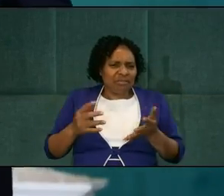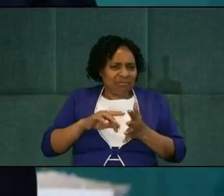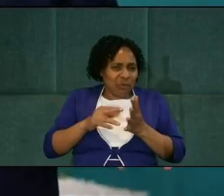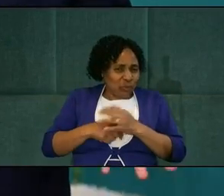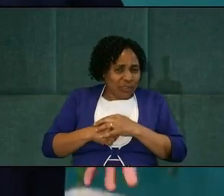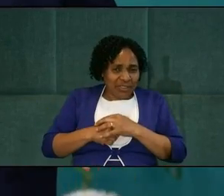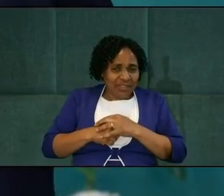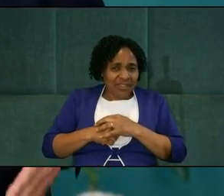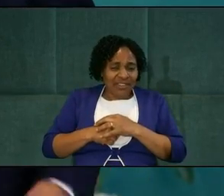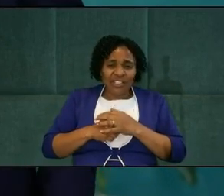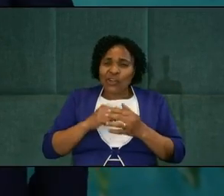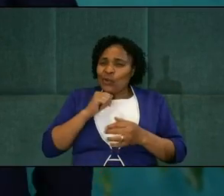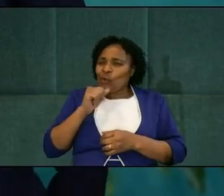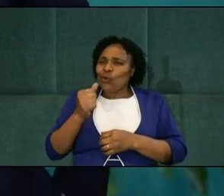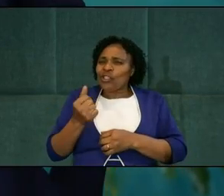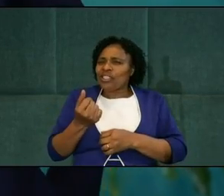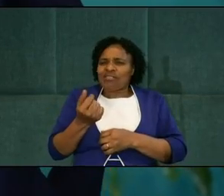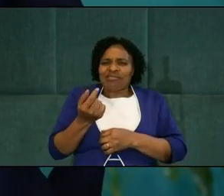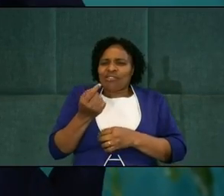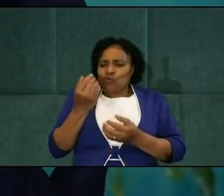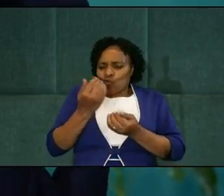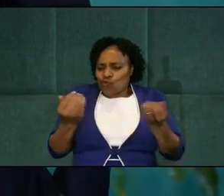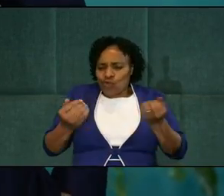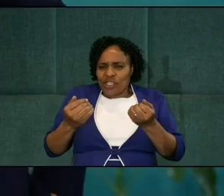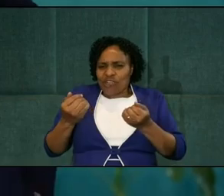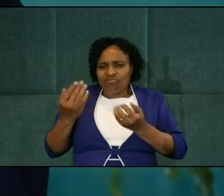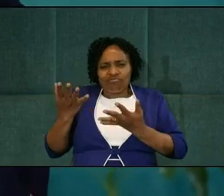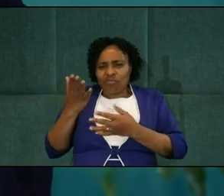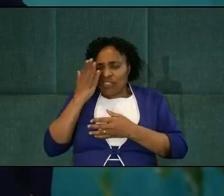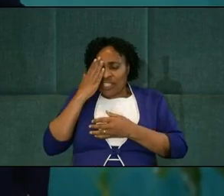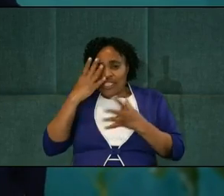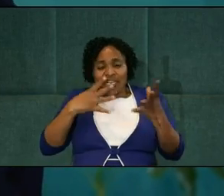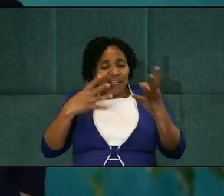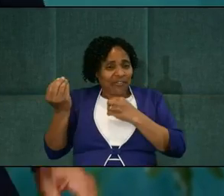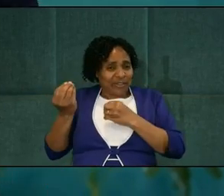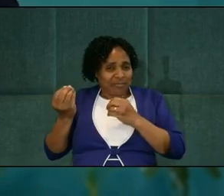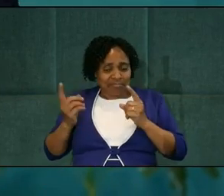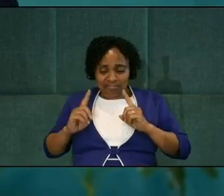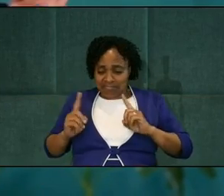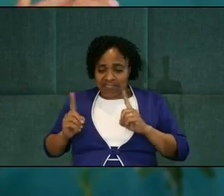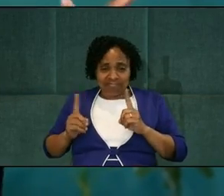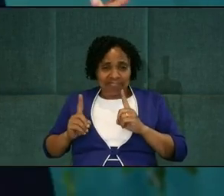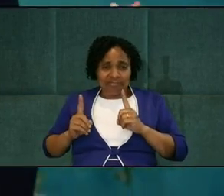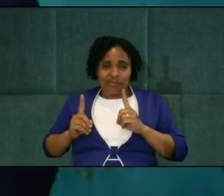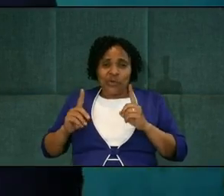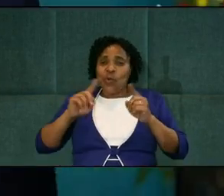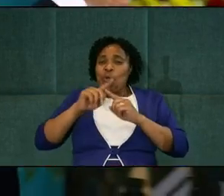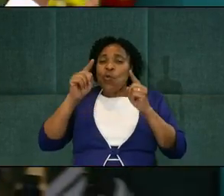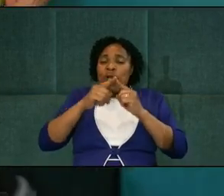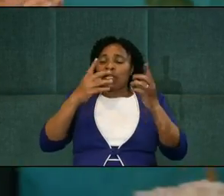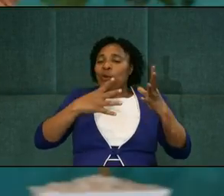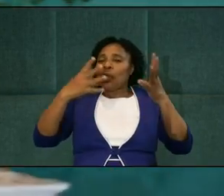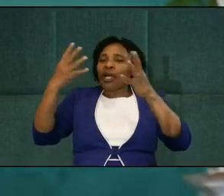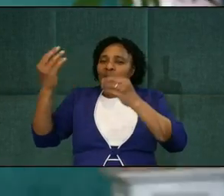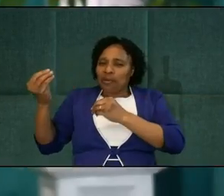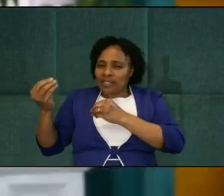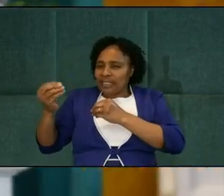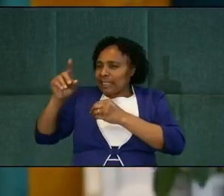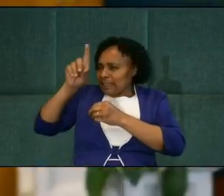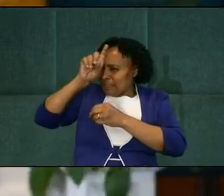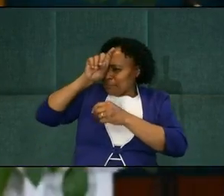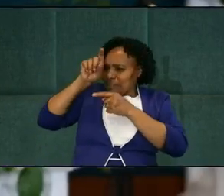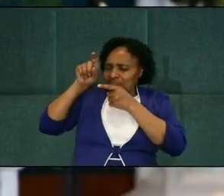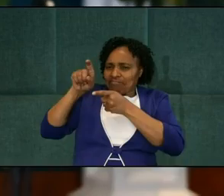That it was not just the children of Israel who left. When they were leaving, their